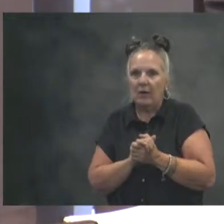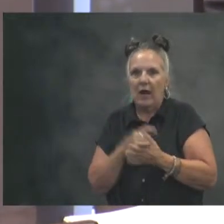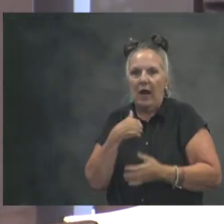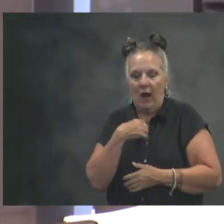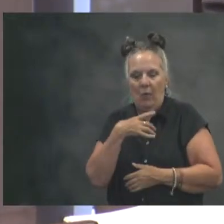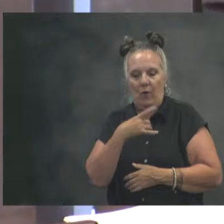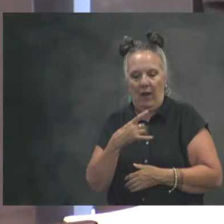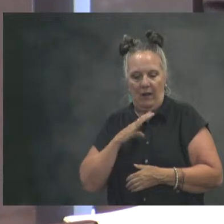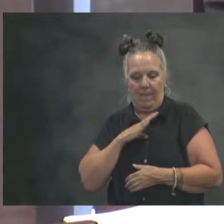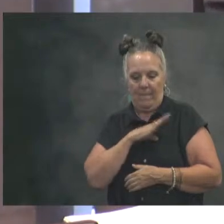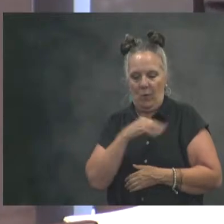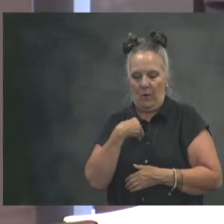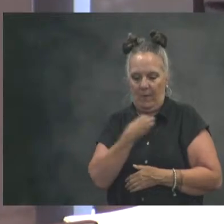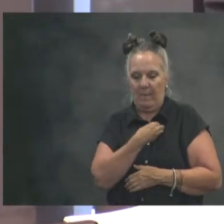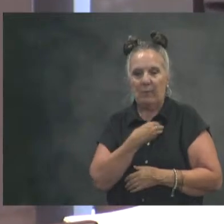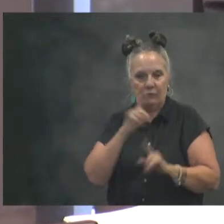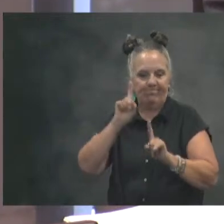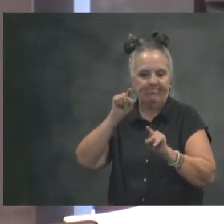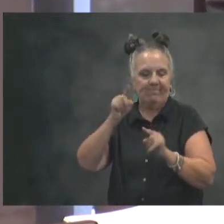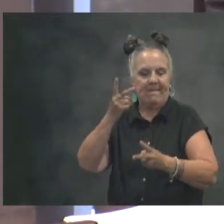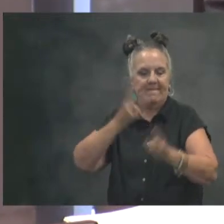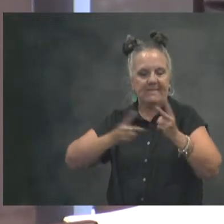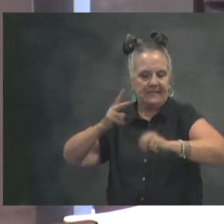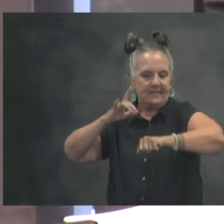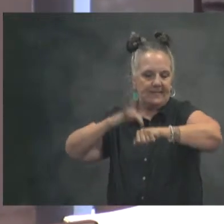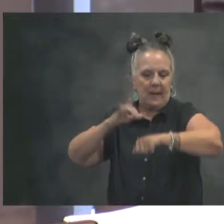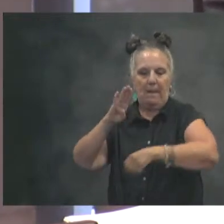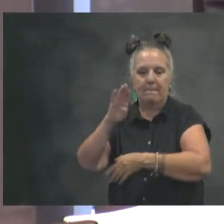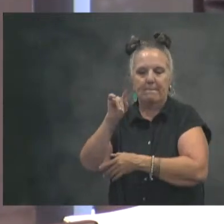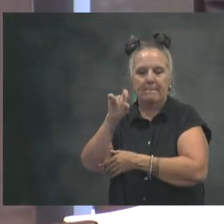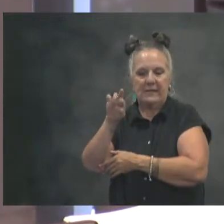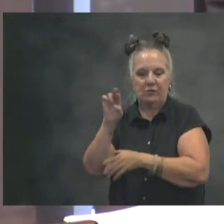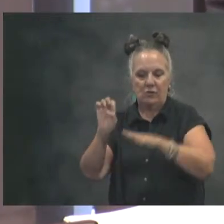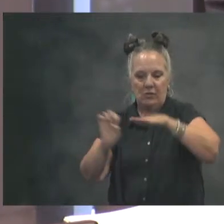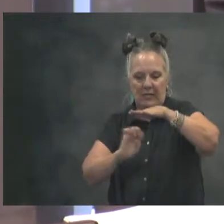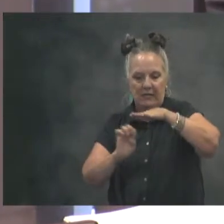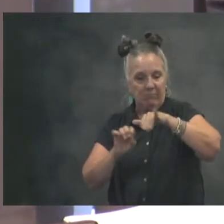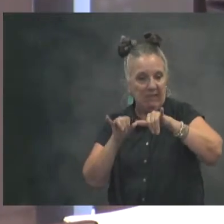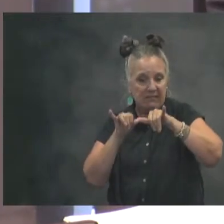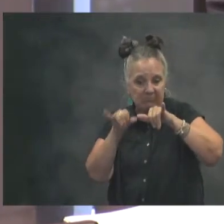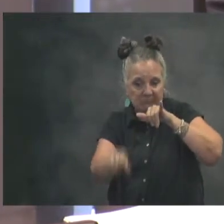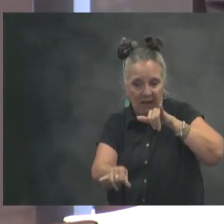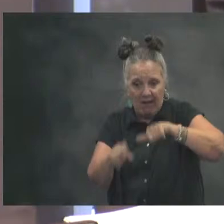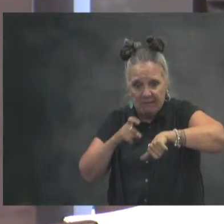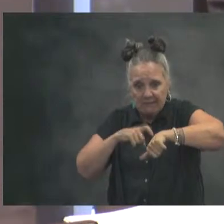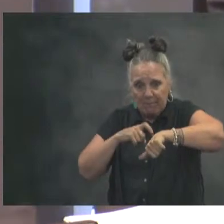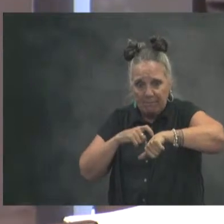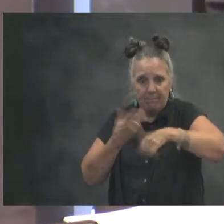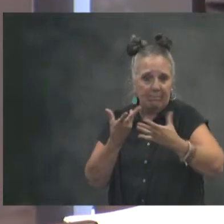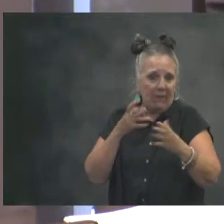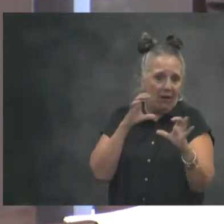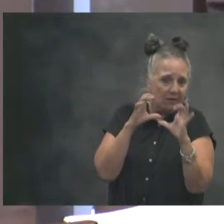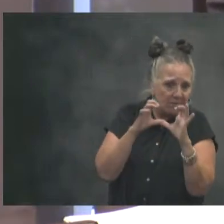consider visiting Bester and spending time with having